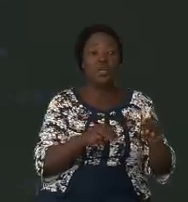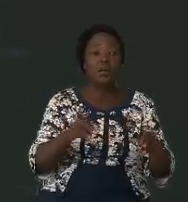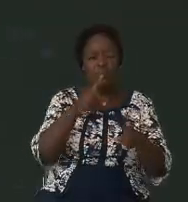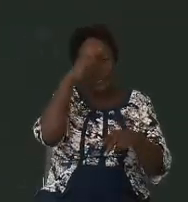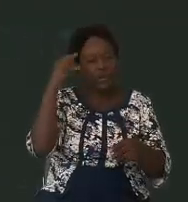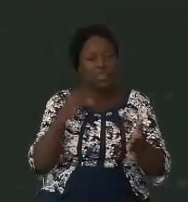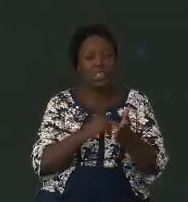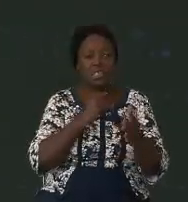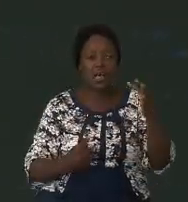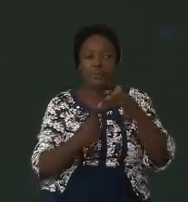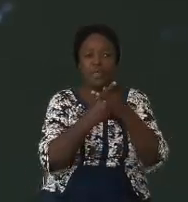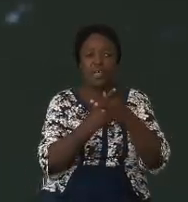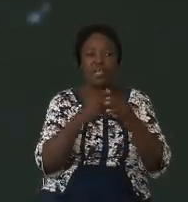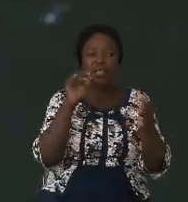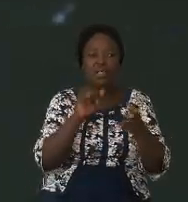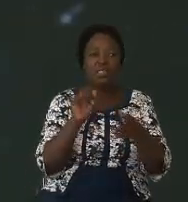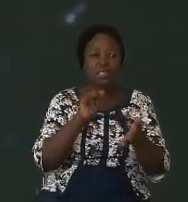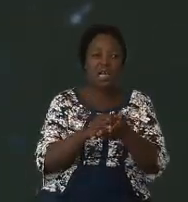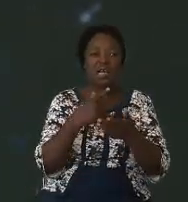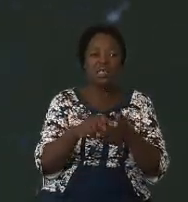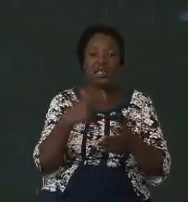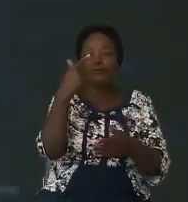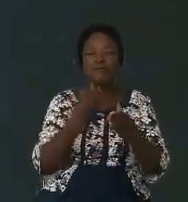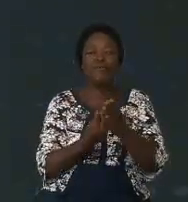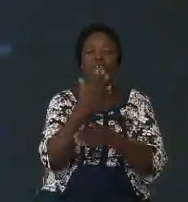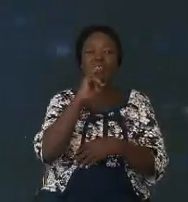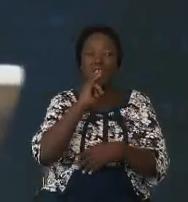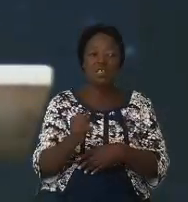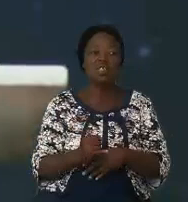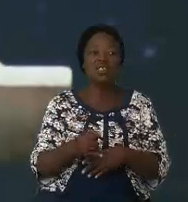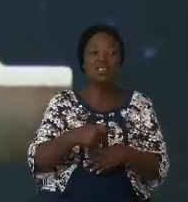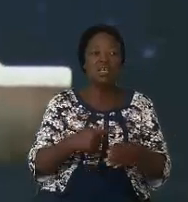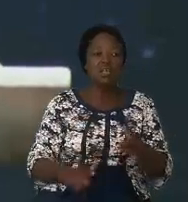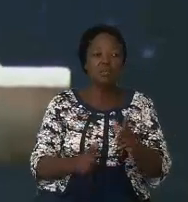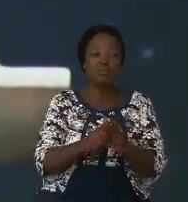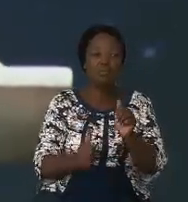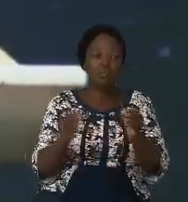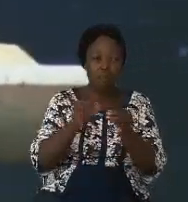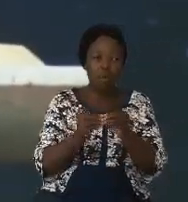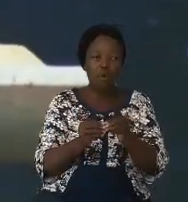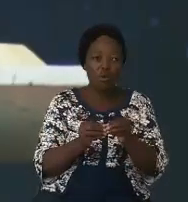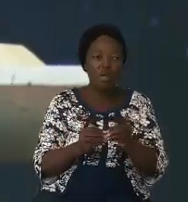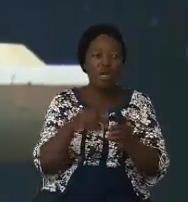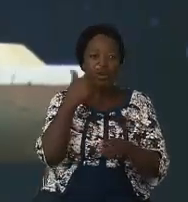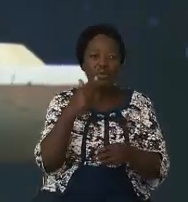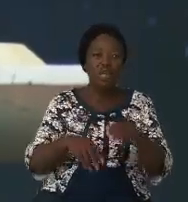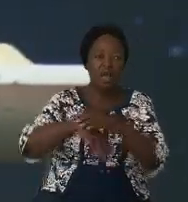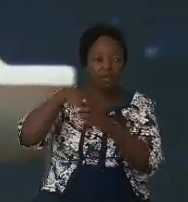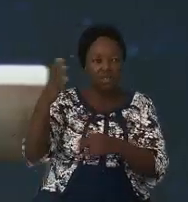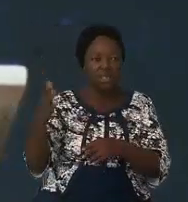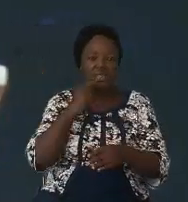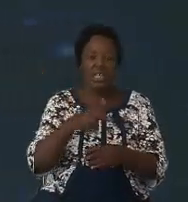everyone that wants to move because it appears the field is greener outside. There's